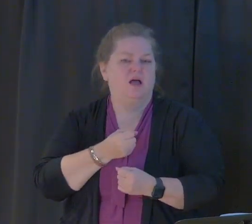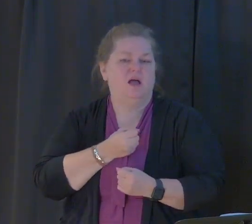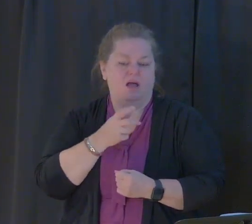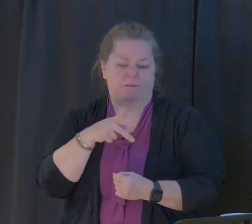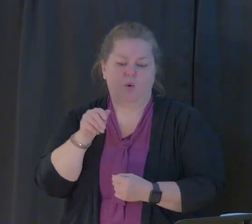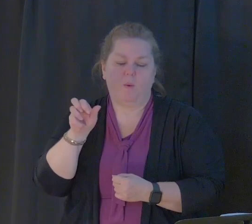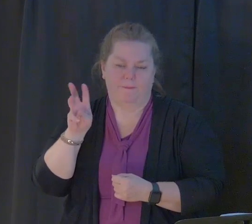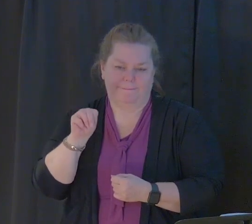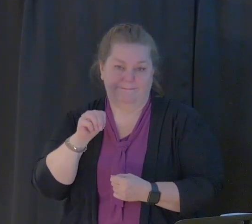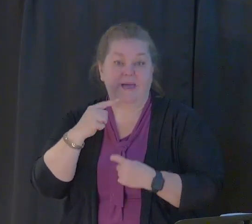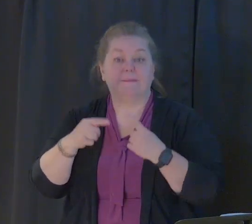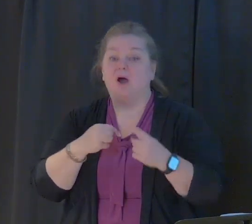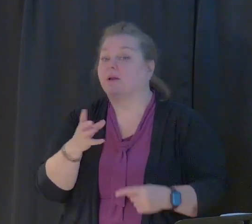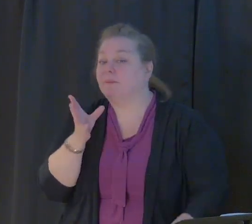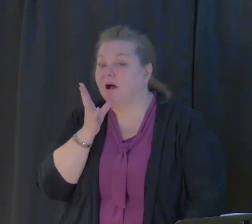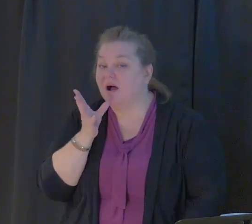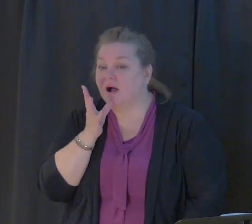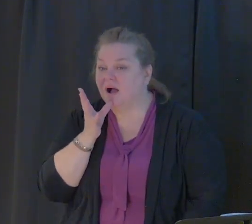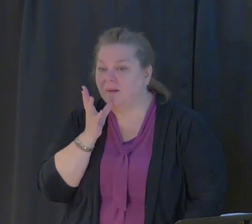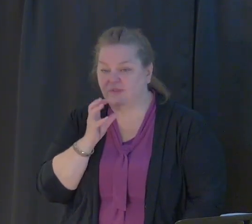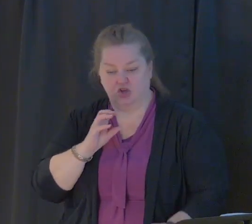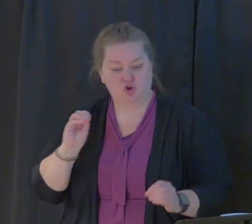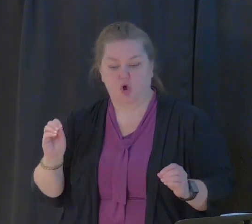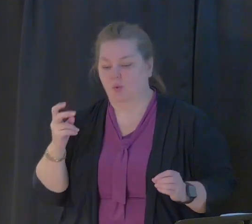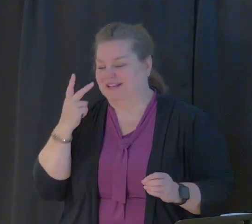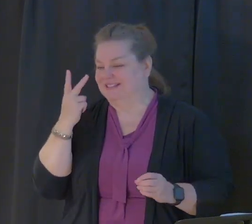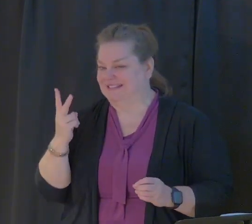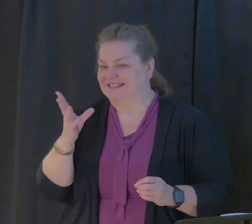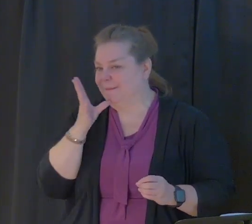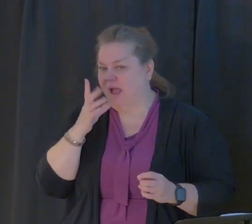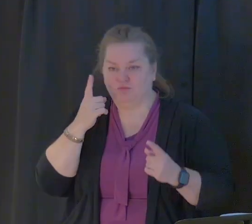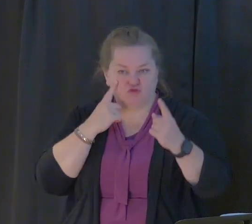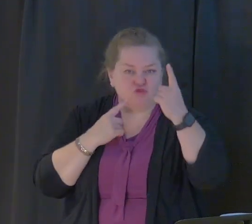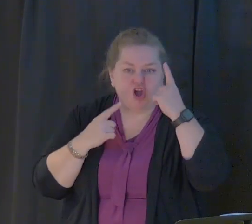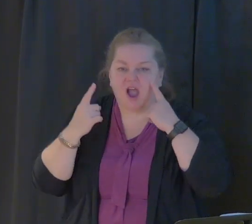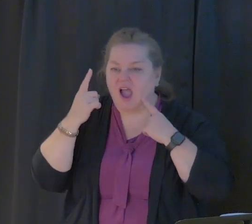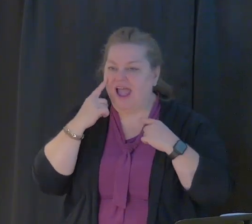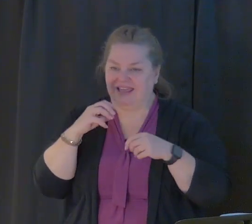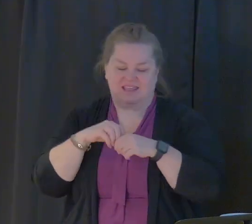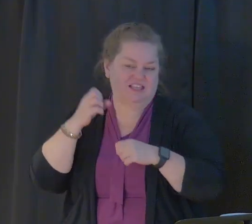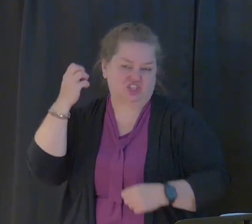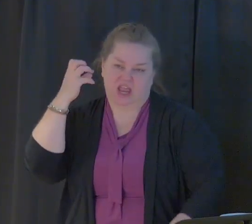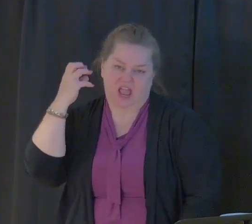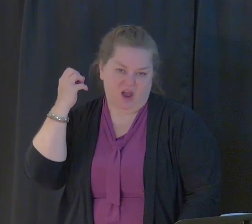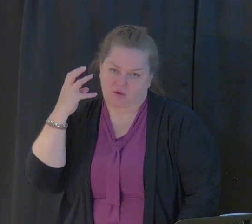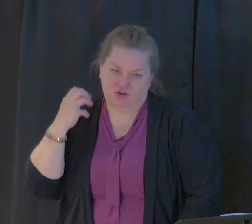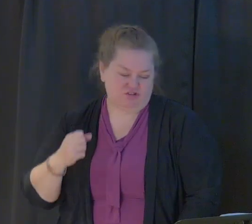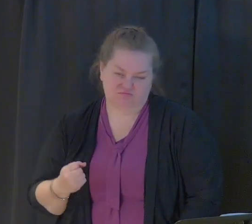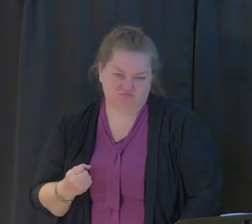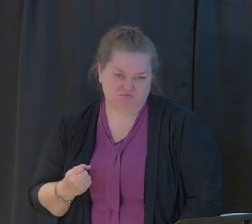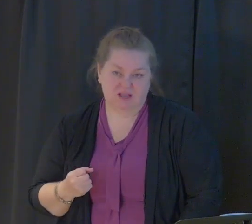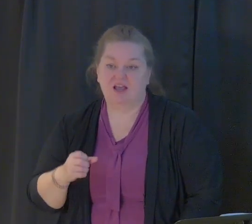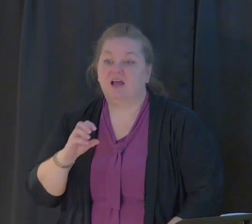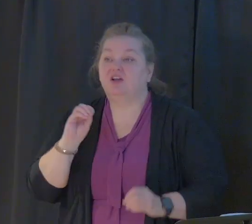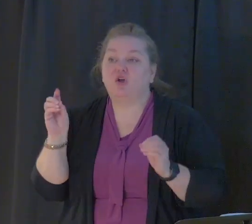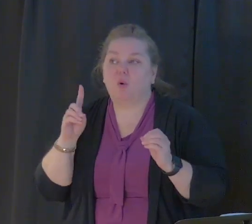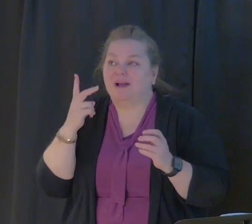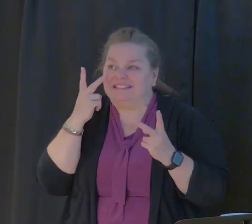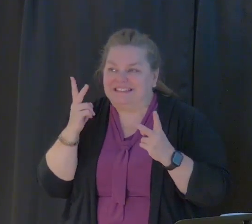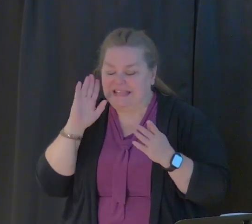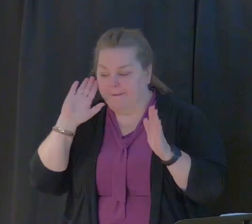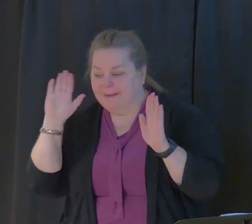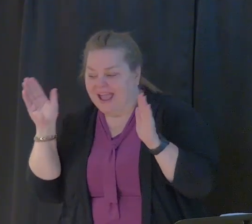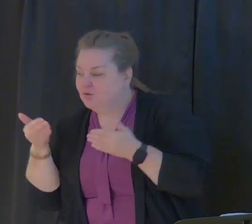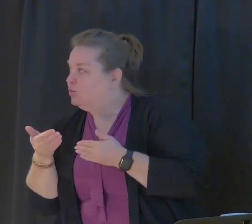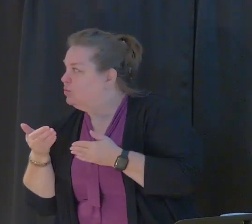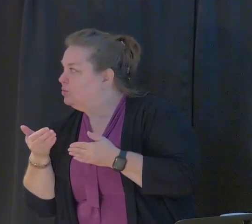mom. No one sees her crying in the shower. No one sees her in her bedroom